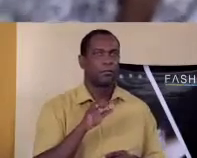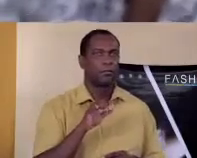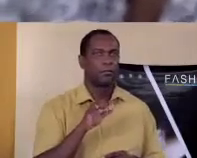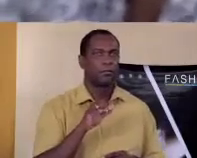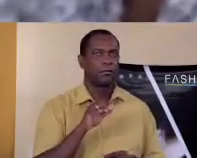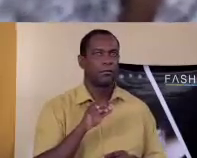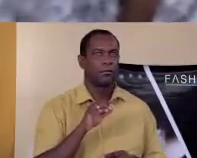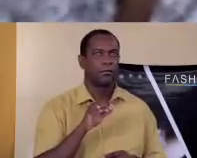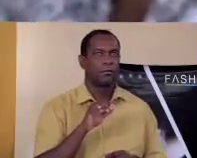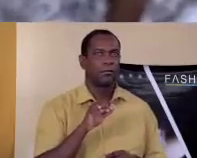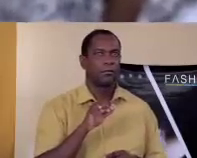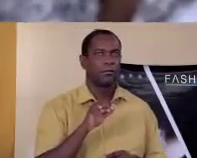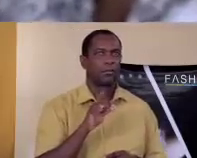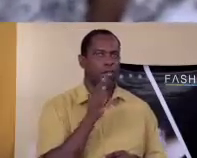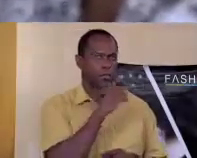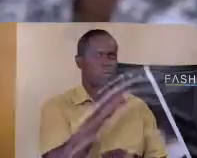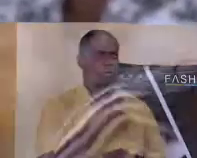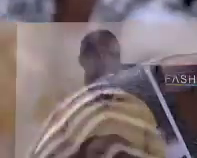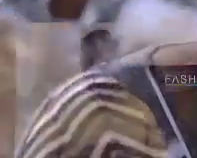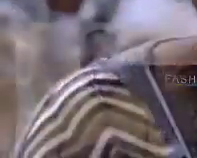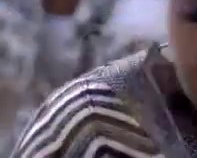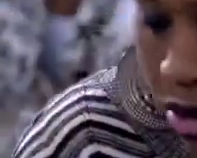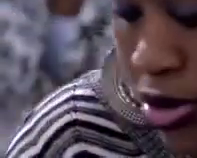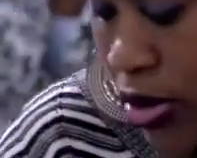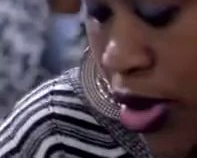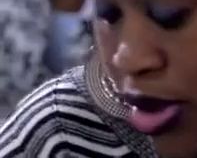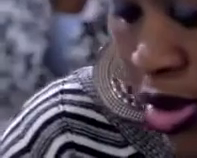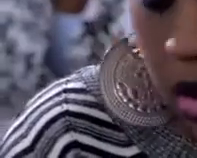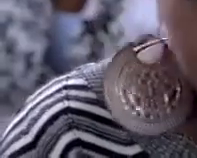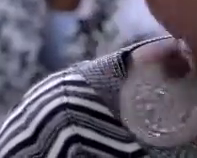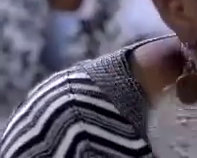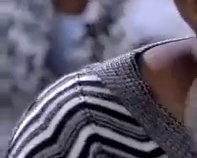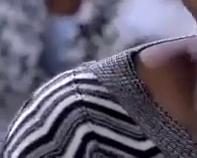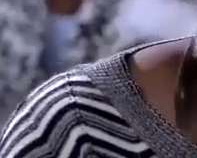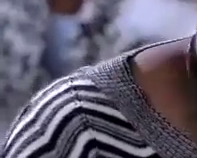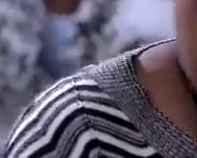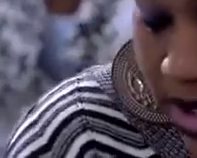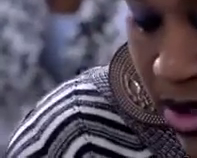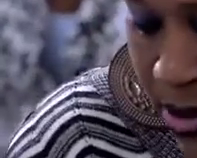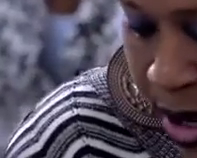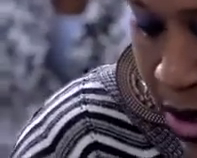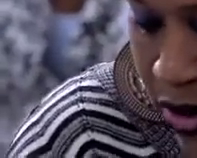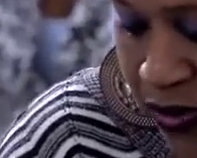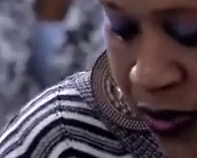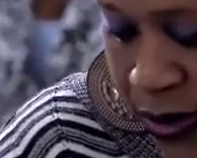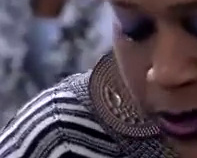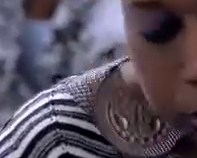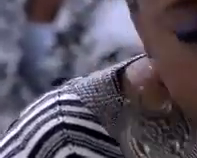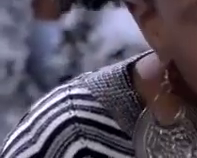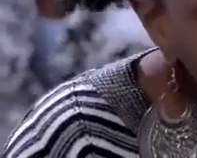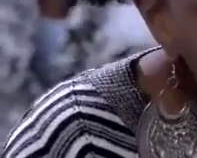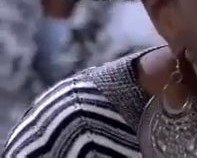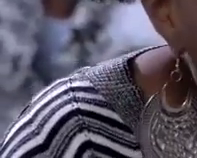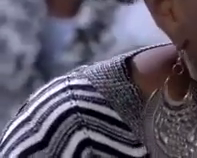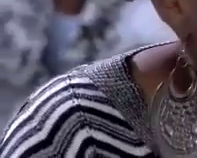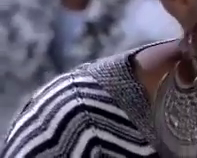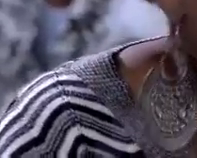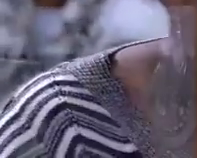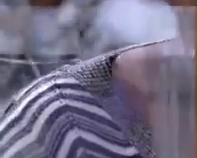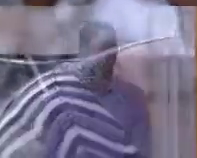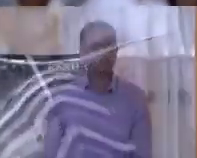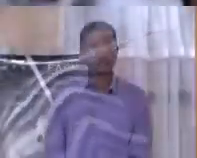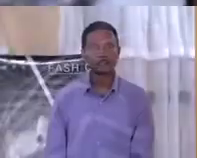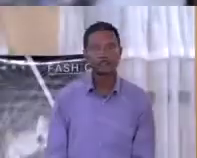little comment that I took note of based on all that was said on the panel so far.